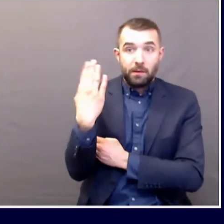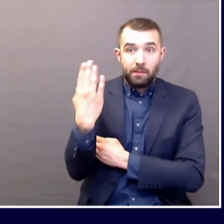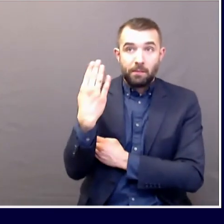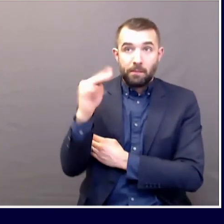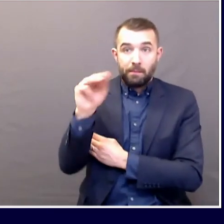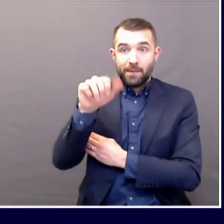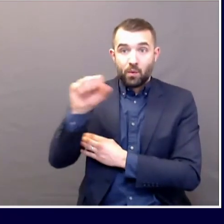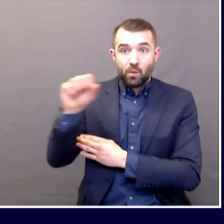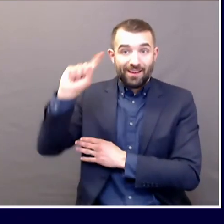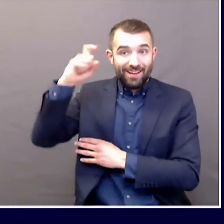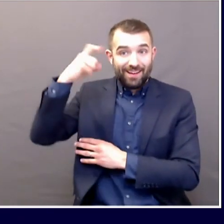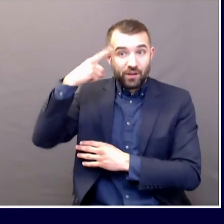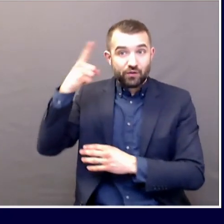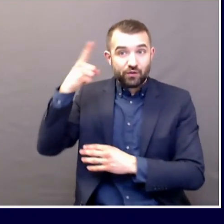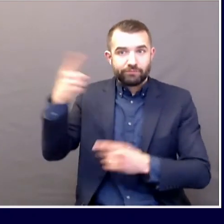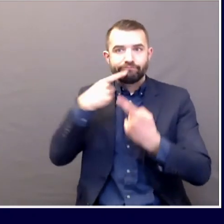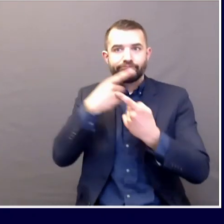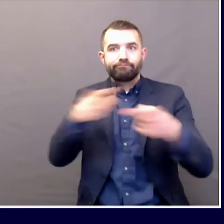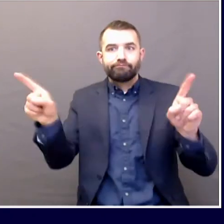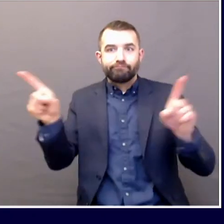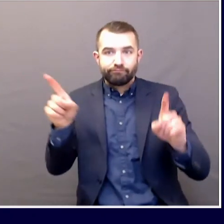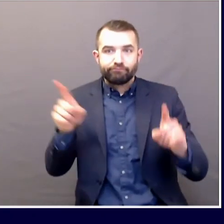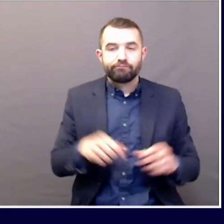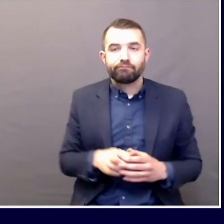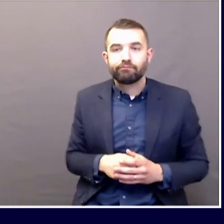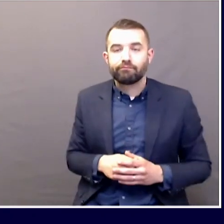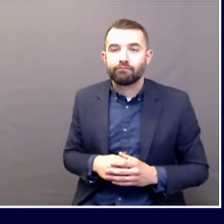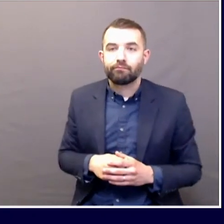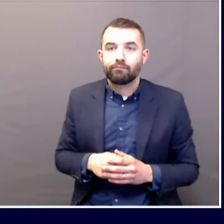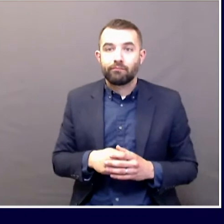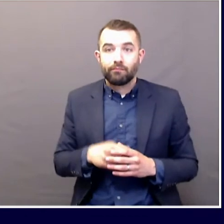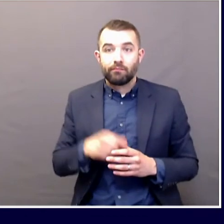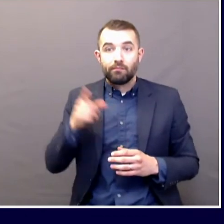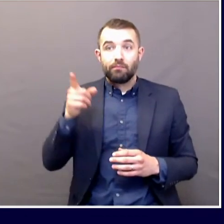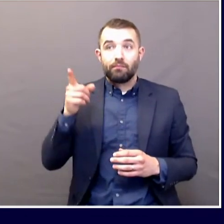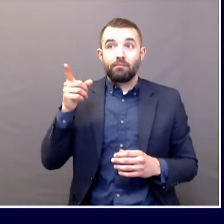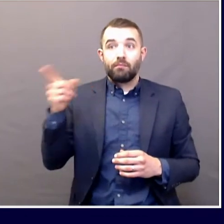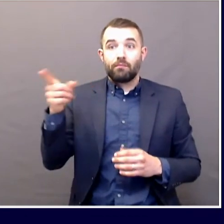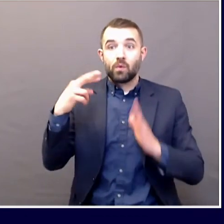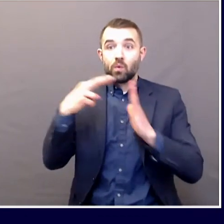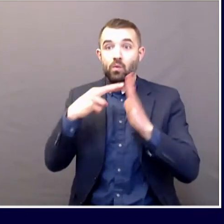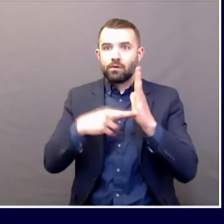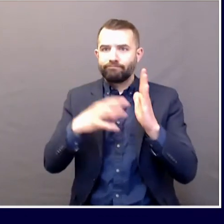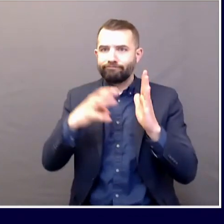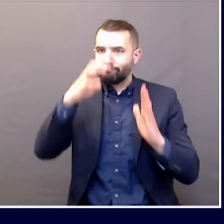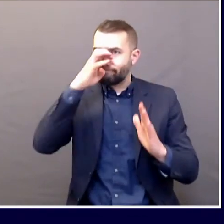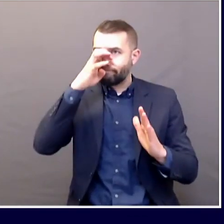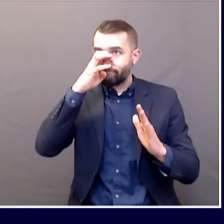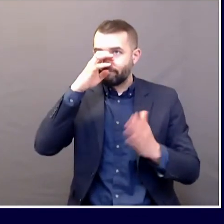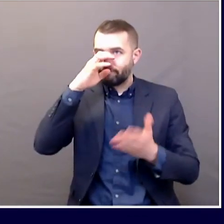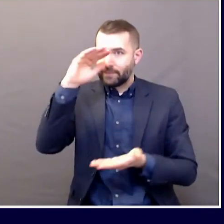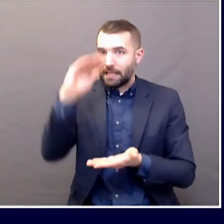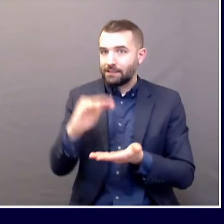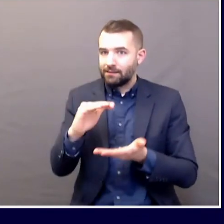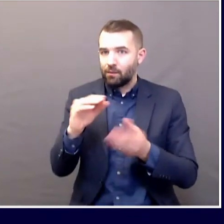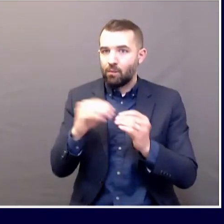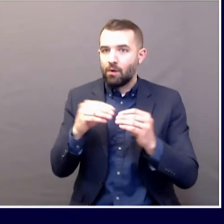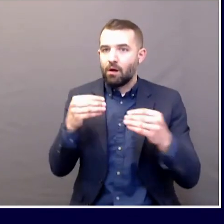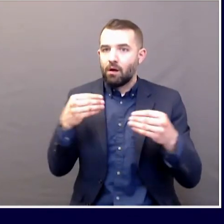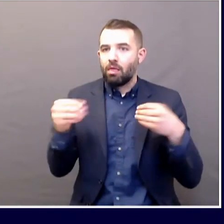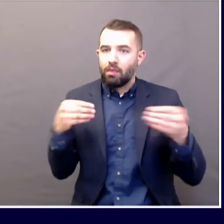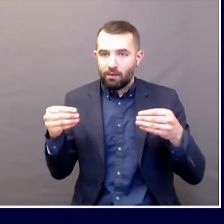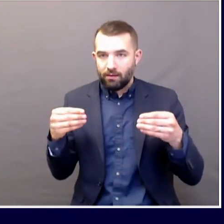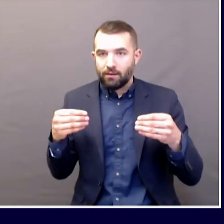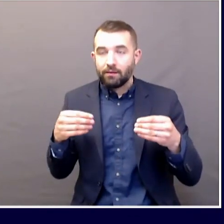of restrictions, especially for sports arenas. Do you know when Maine might make a decision for